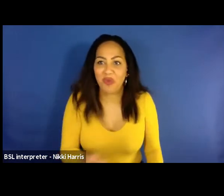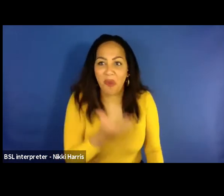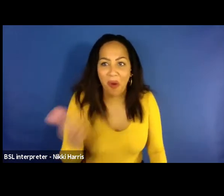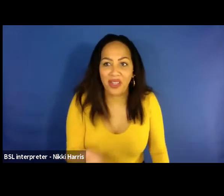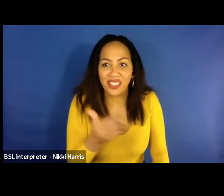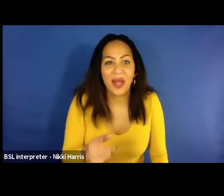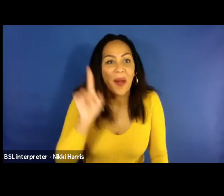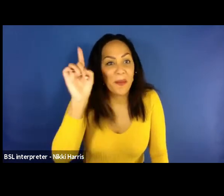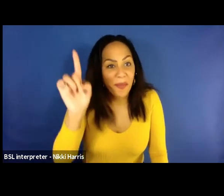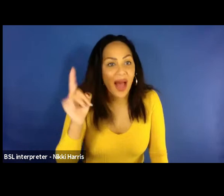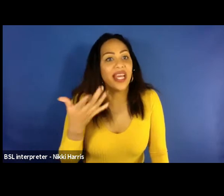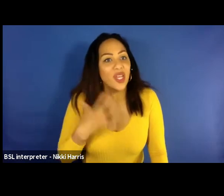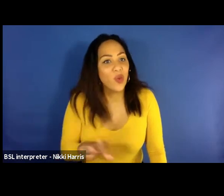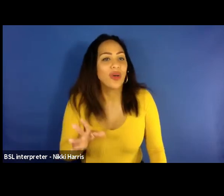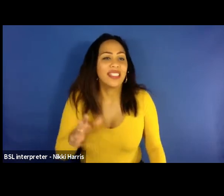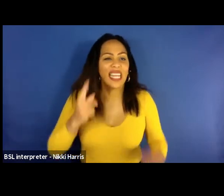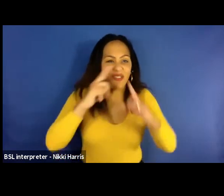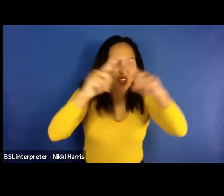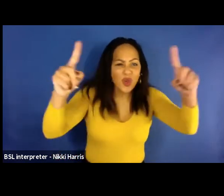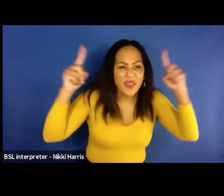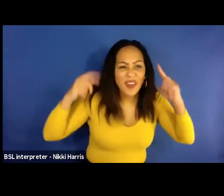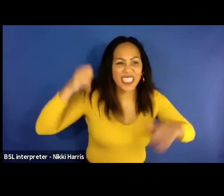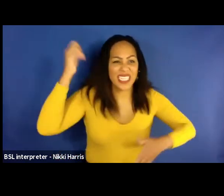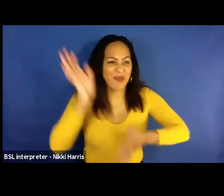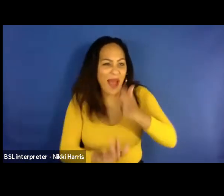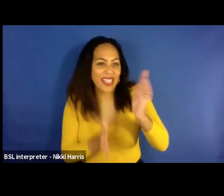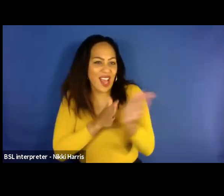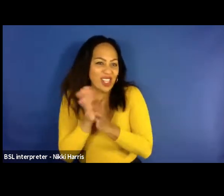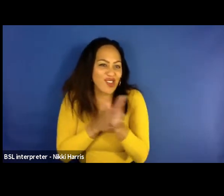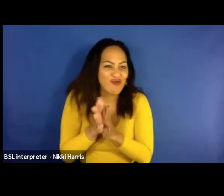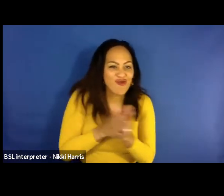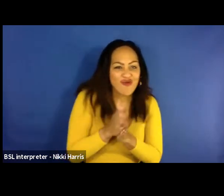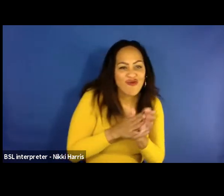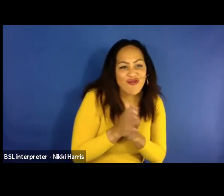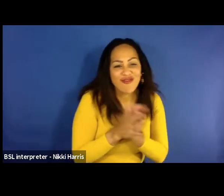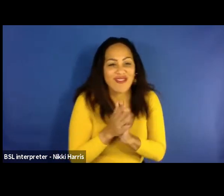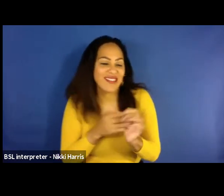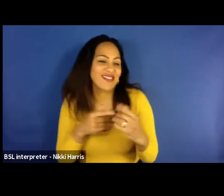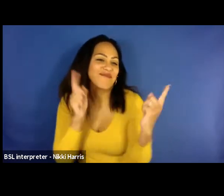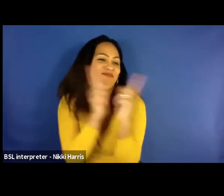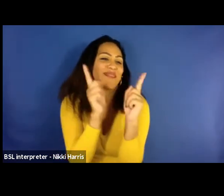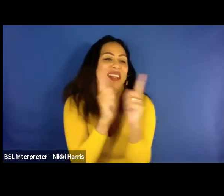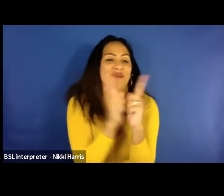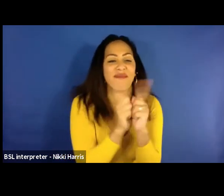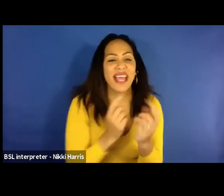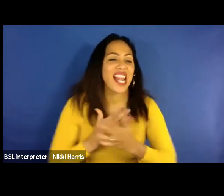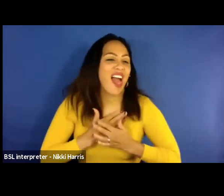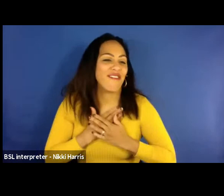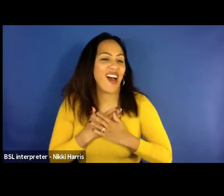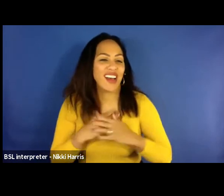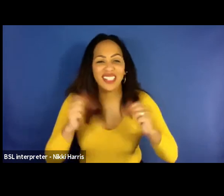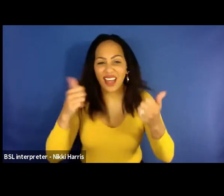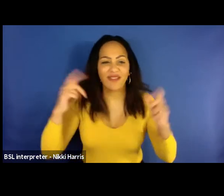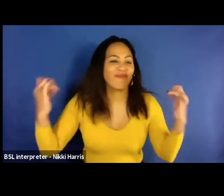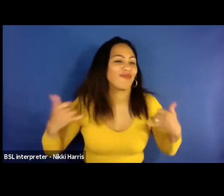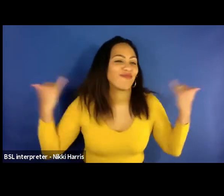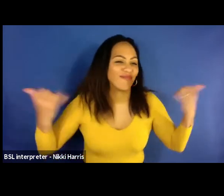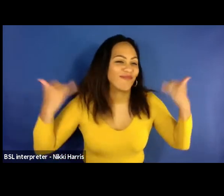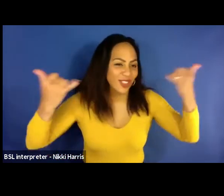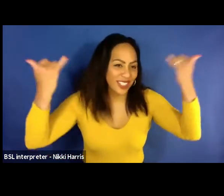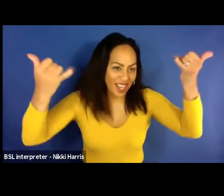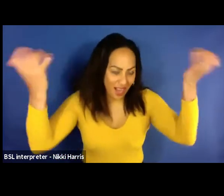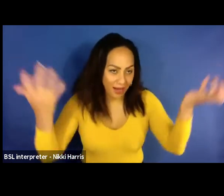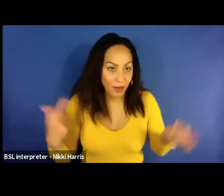the whole university experience. He wanted to meet the opposite sex and have a great lifestyle, right? So what they recognized was that Tom wasn't